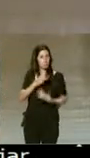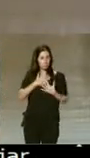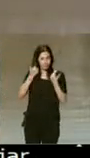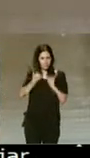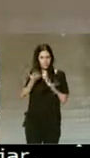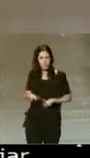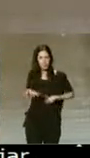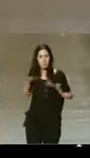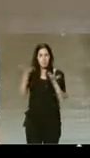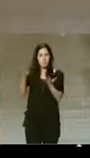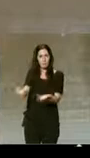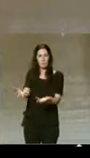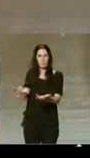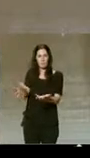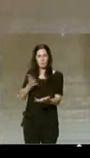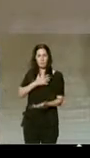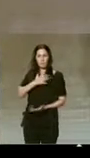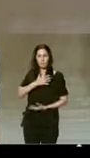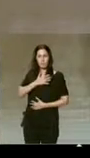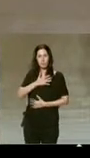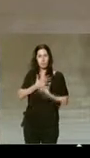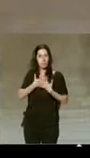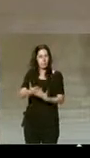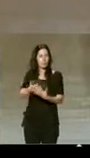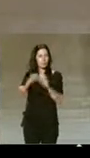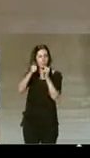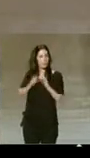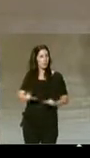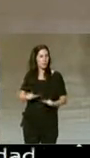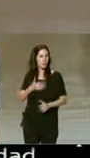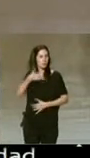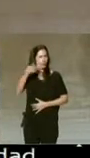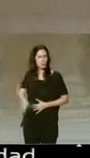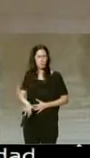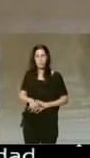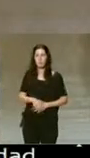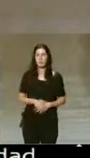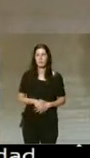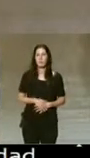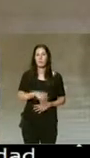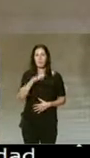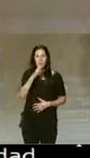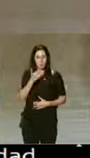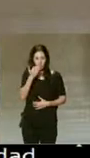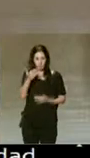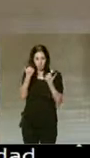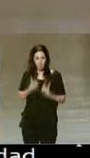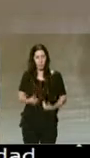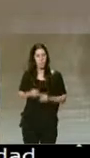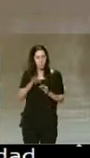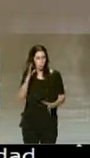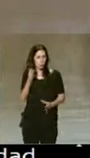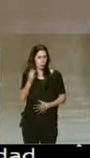impaired person, I'm free to help you in an altruistic manner,